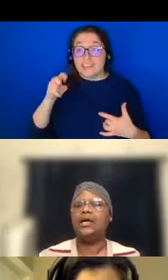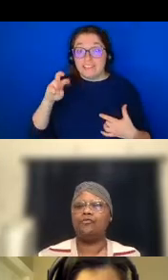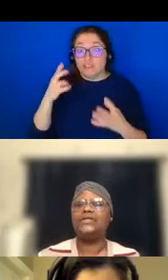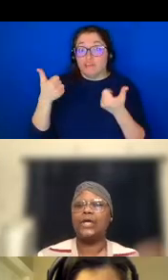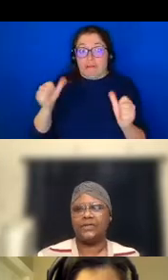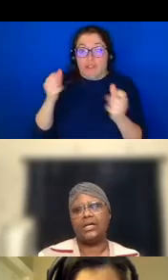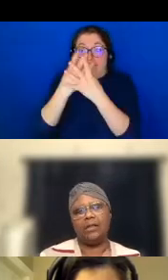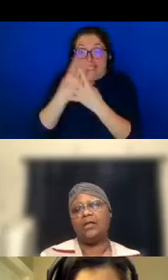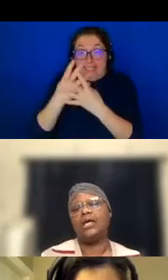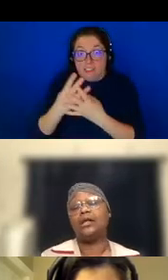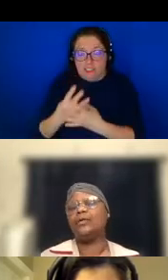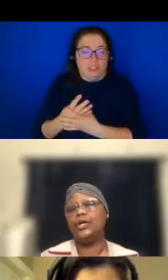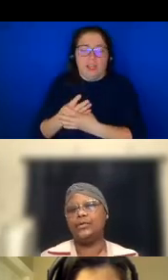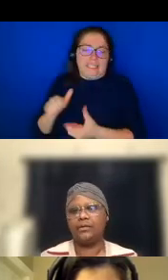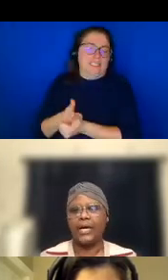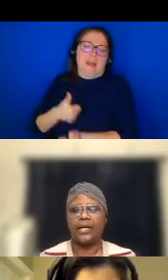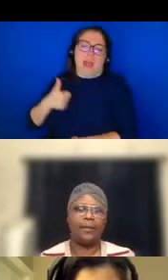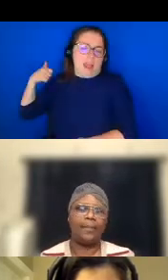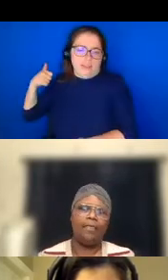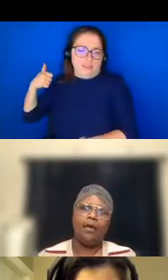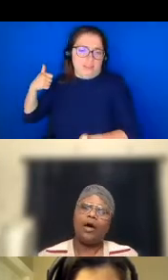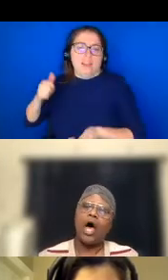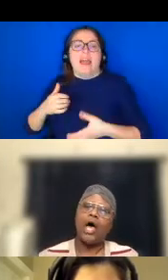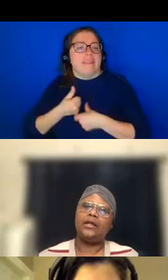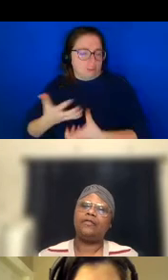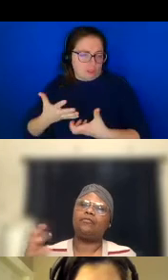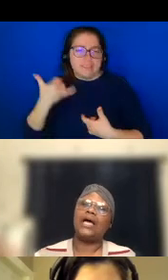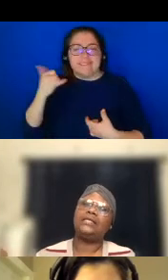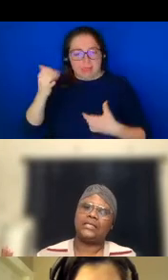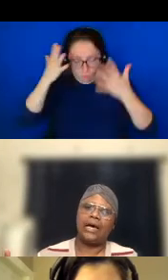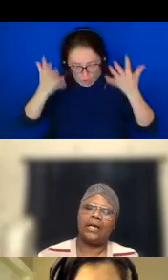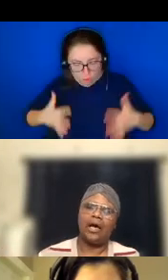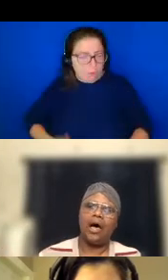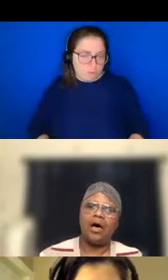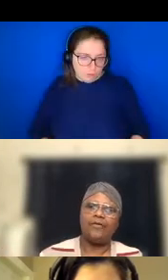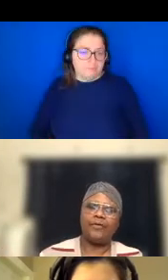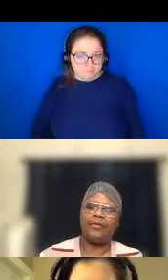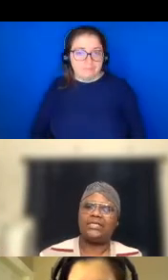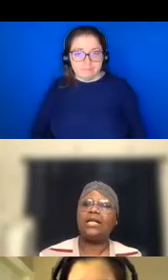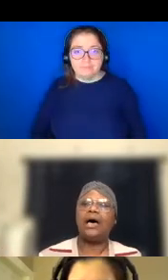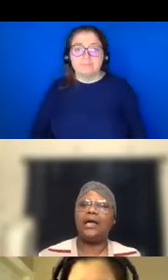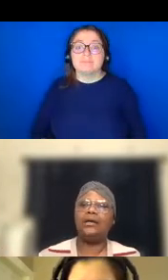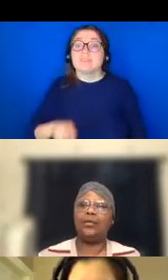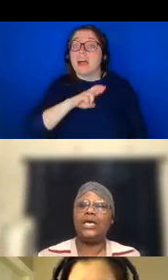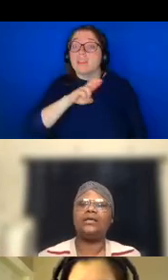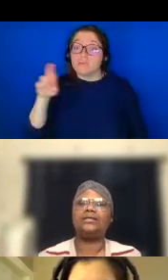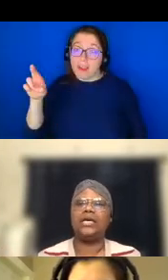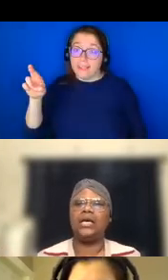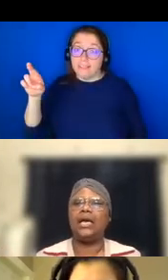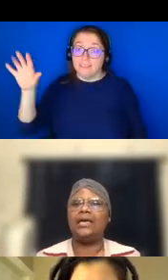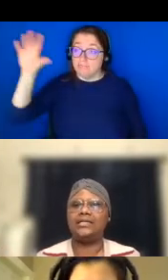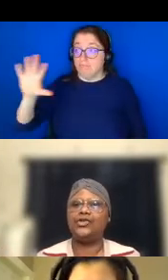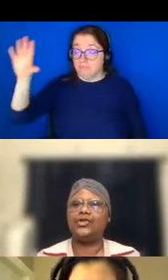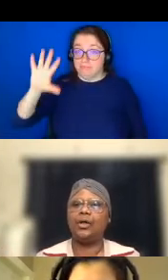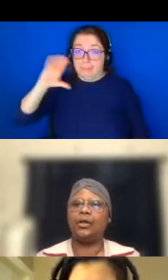body, resulting in that yellow hue to the body. On the right side of the slide, we can see